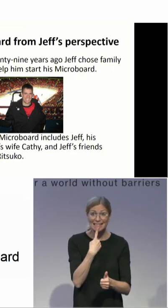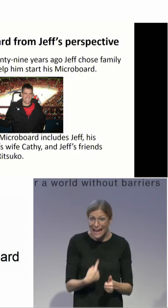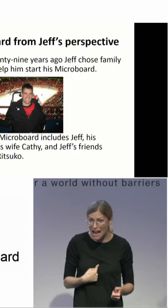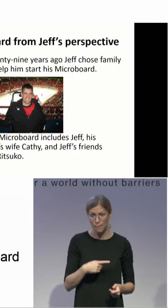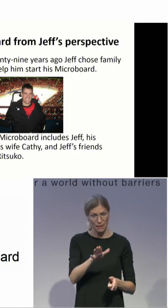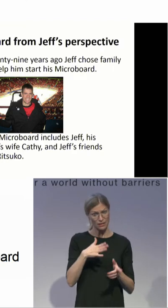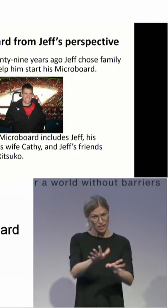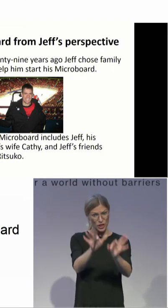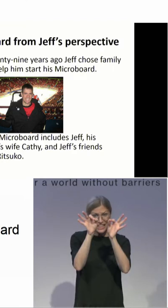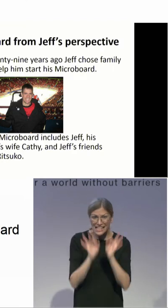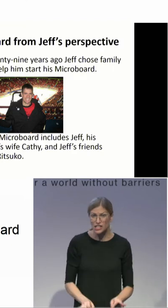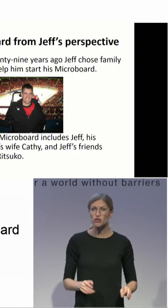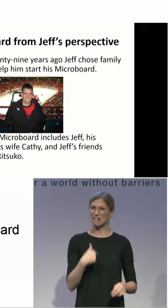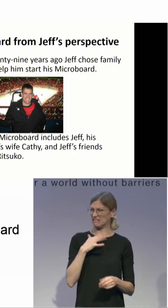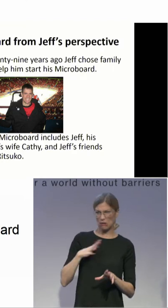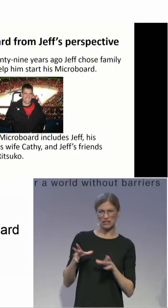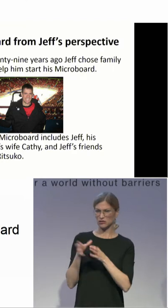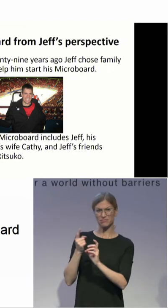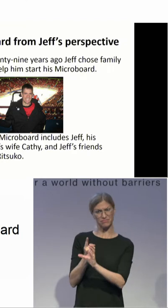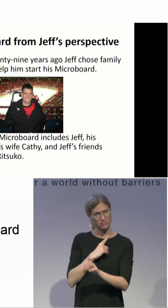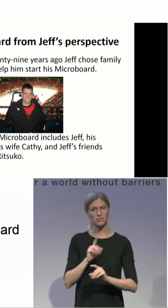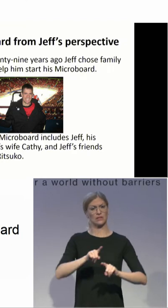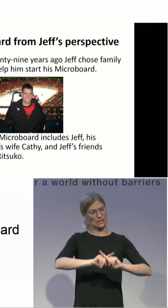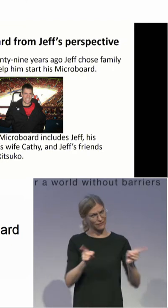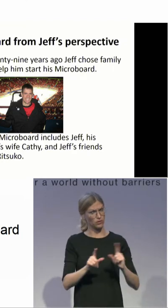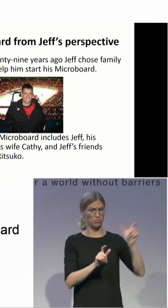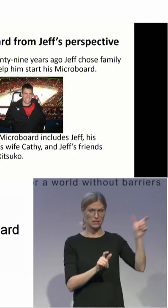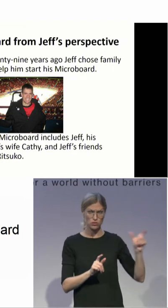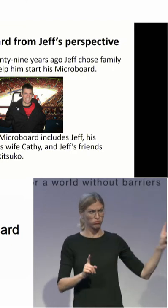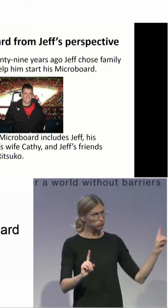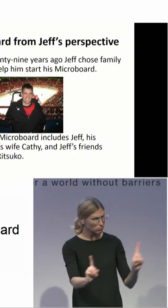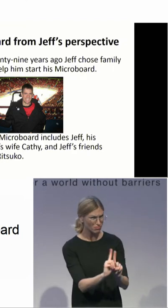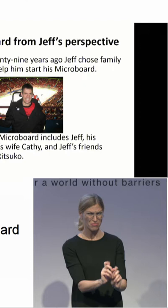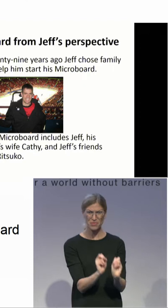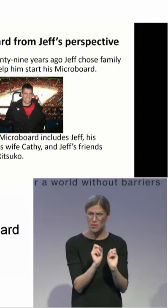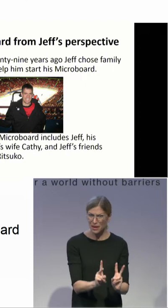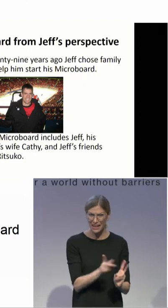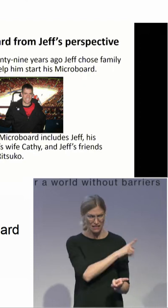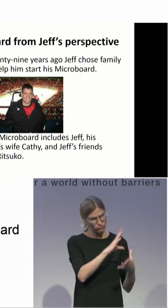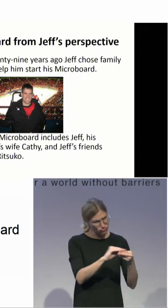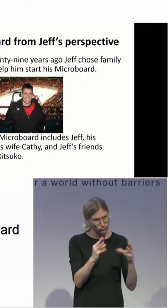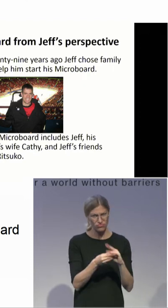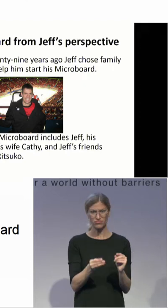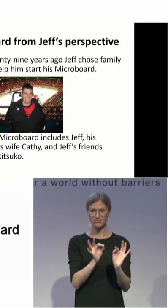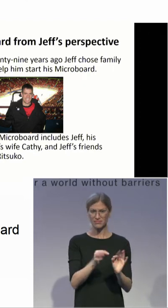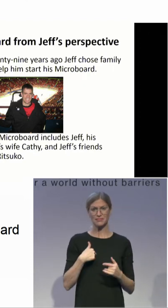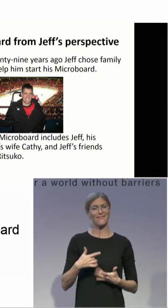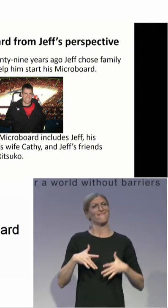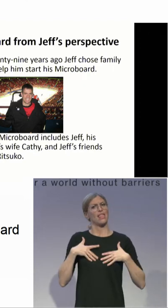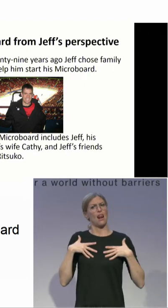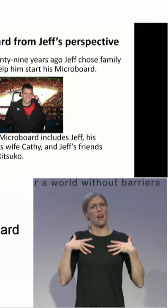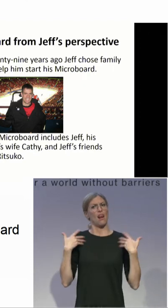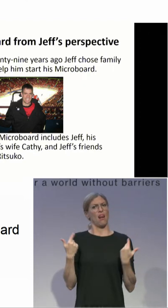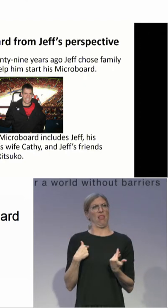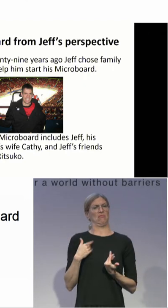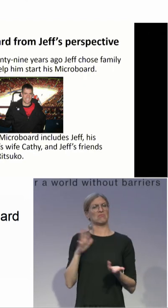down and talk about that. Or do you want to work it out with them and explain to them that this has been a very important issue to you and you don't feel heard? Which is what he chose to do, and that